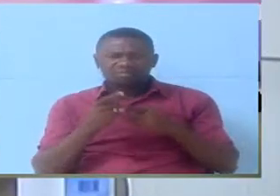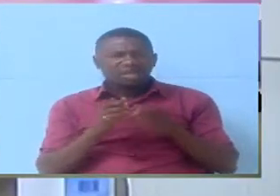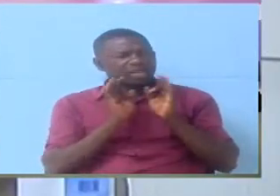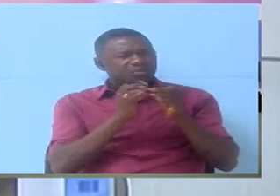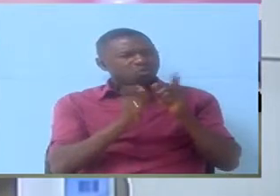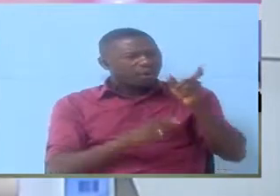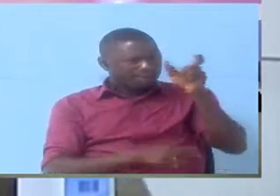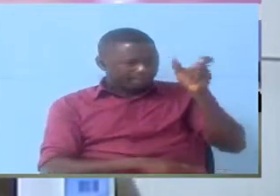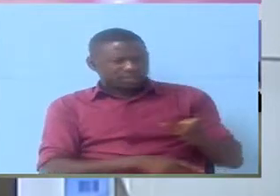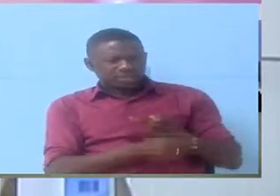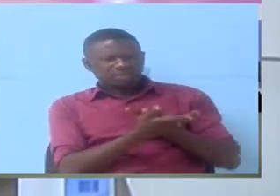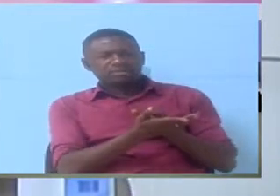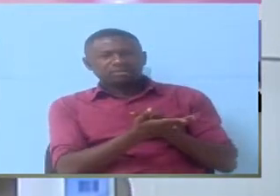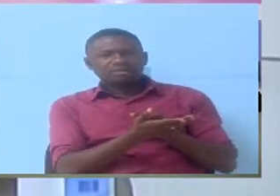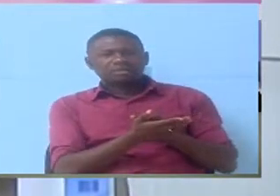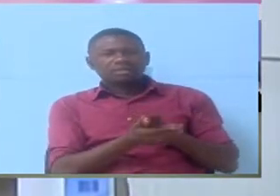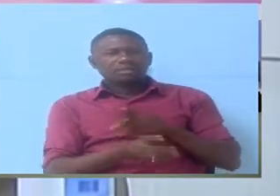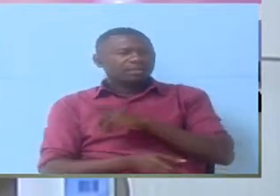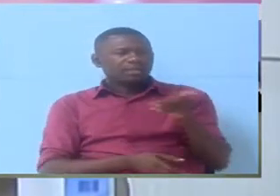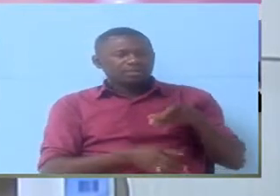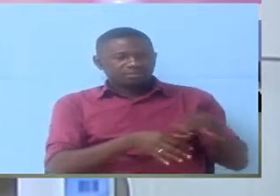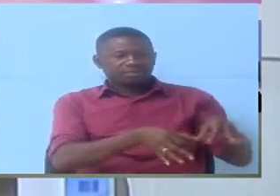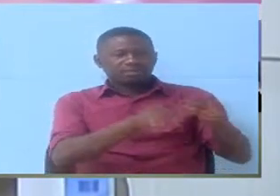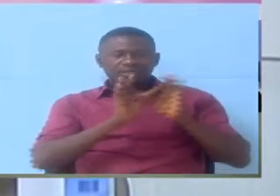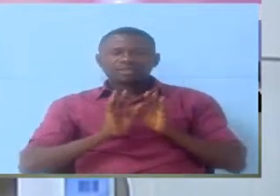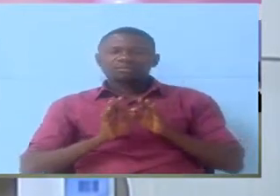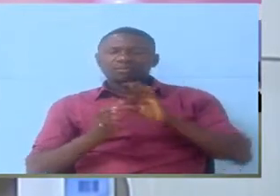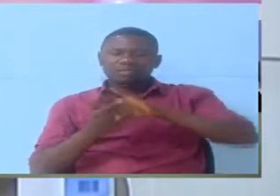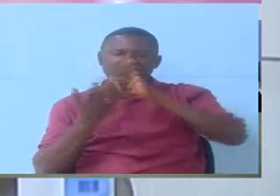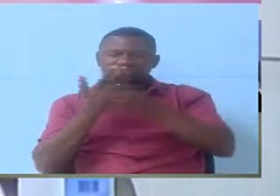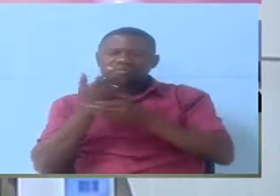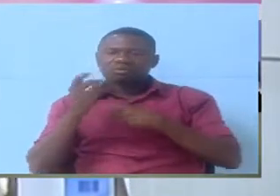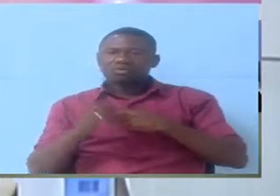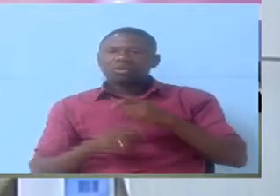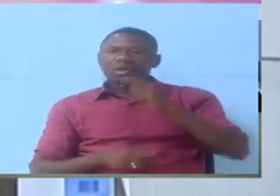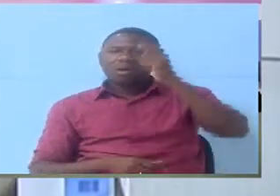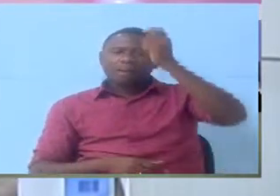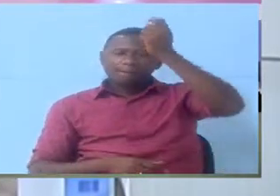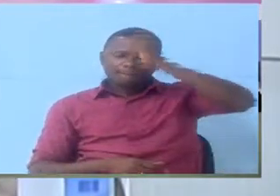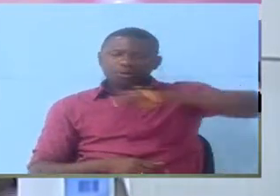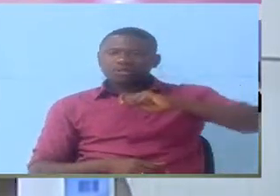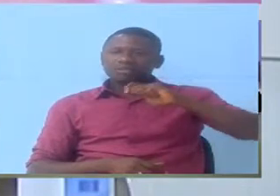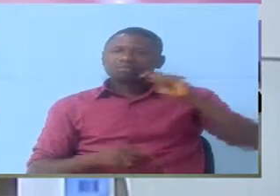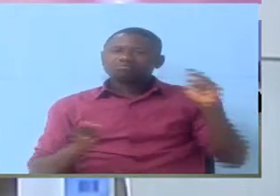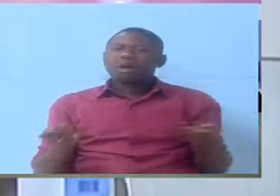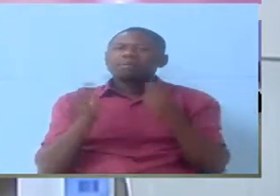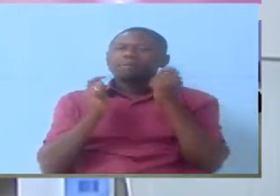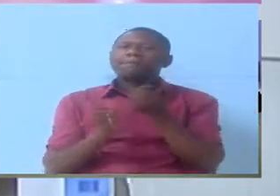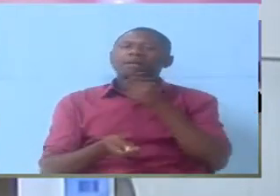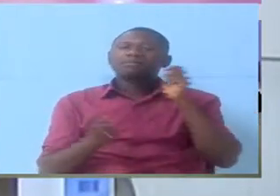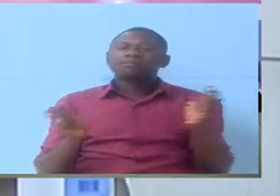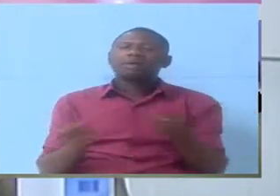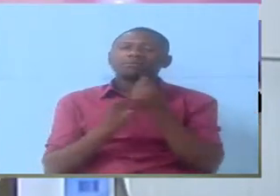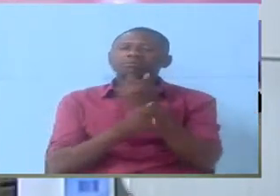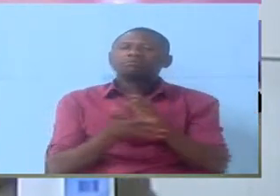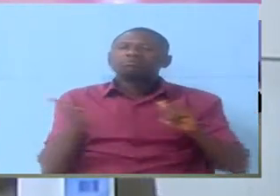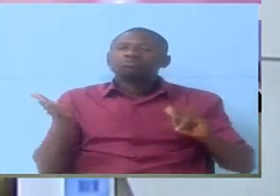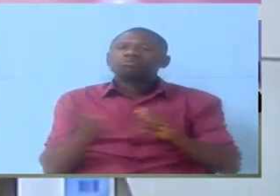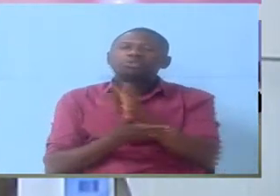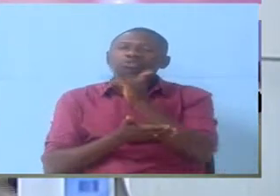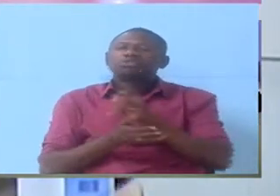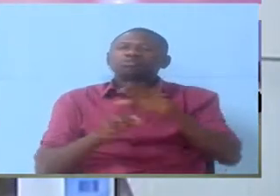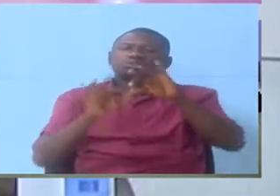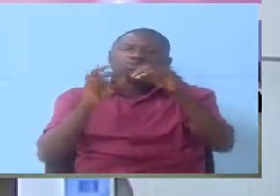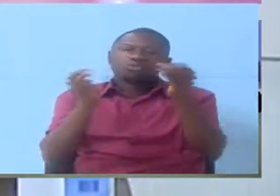let them take me to the police band. Yensamba police band. I would do the work. I will tell the